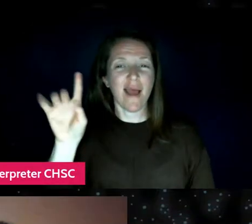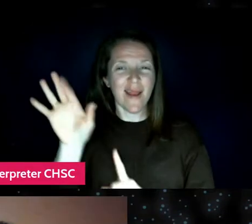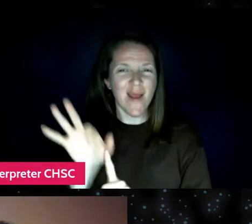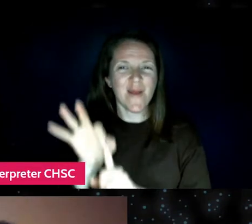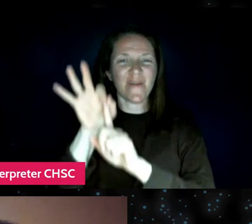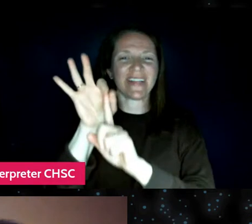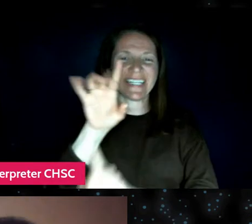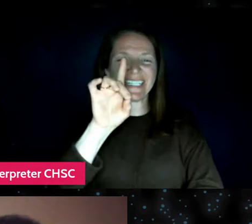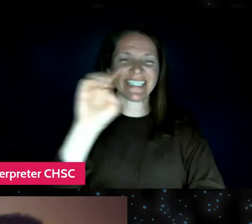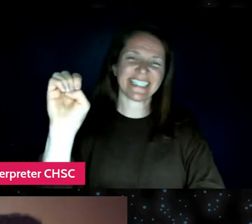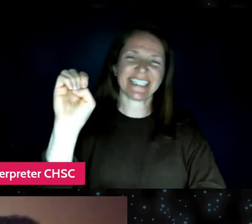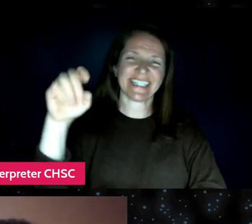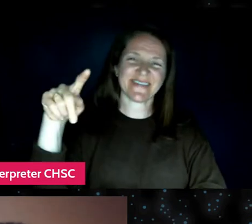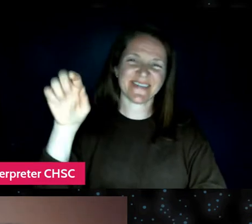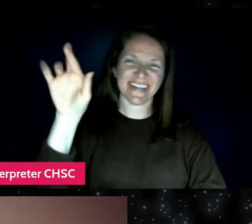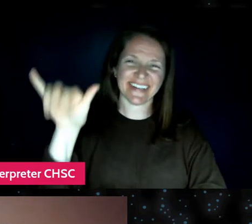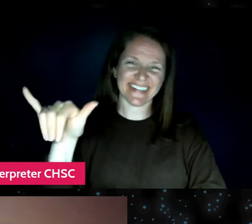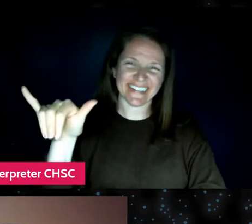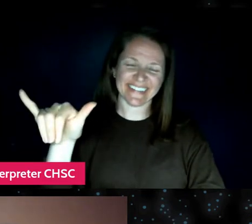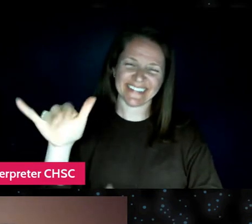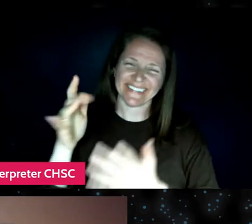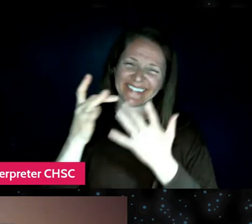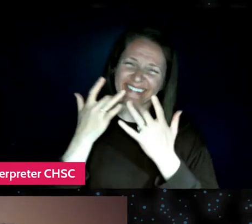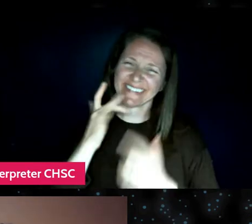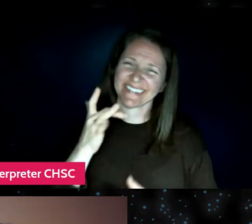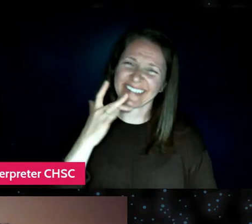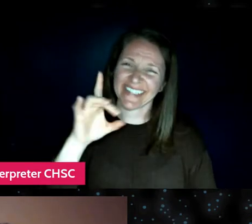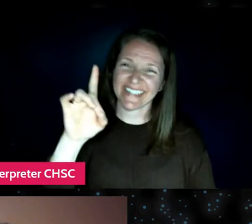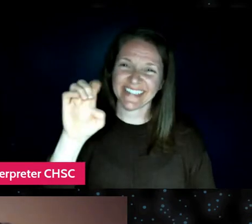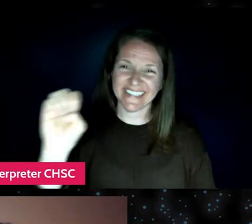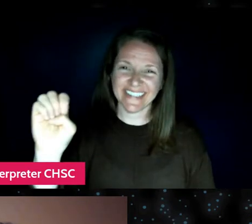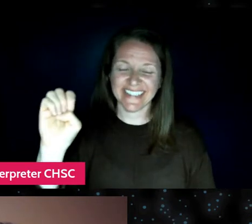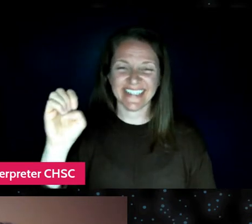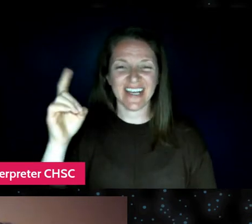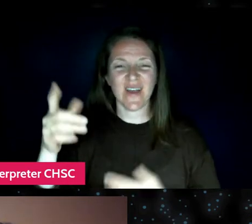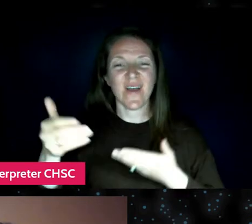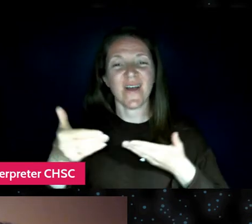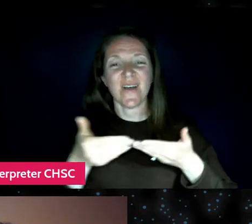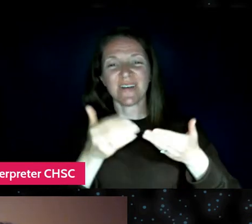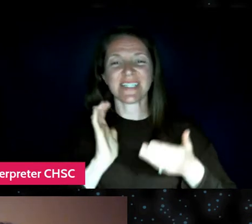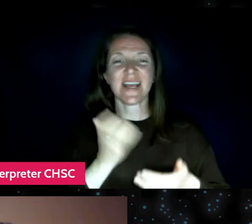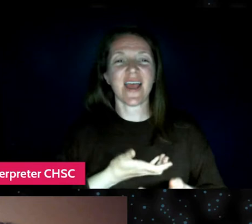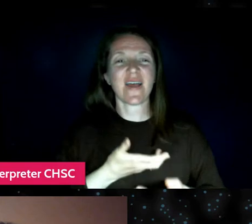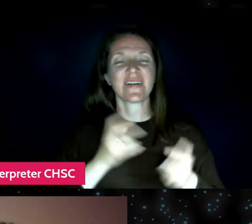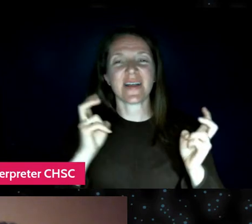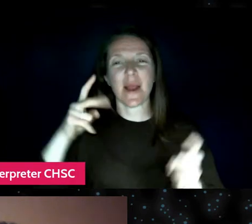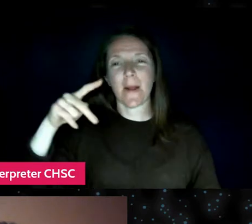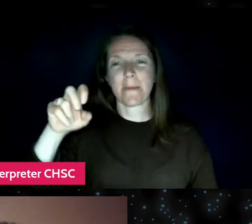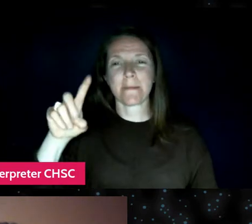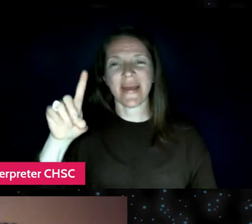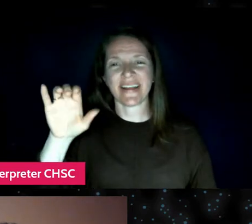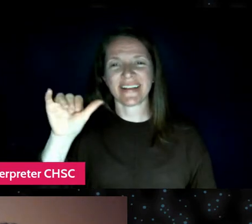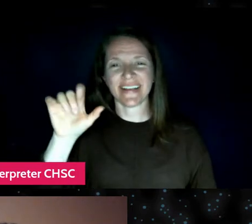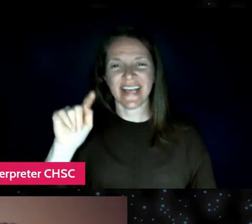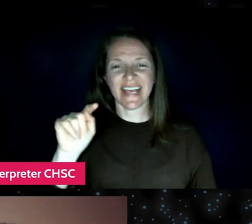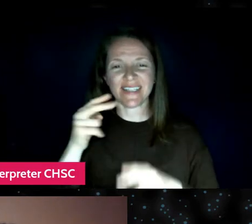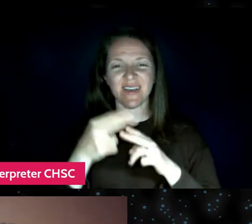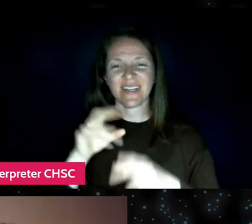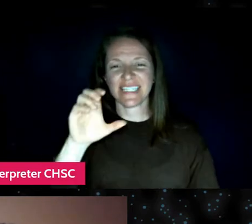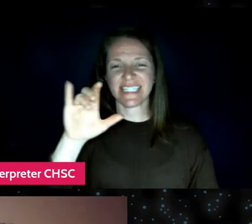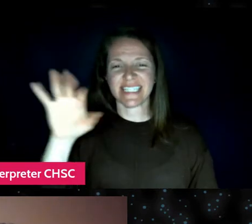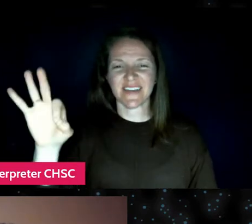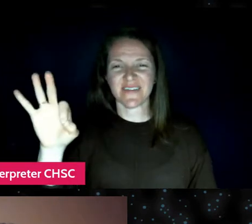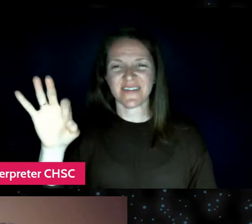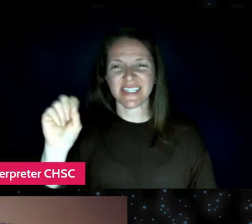Perry. The festival is so fortunate to have Dee as a host of our official podcast, CIFF Speaks, which is sponsored by